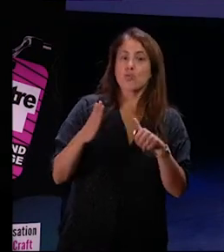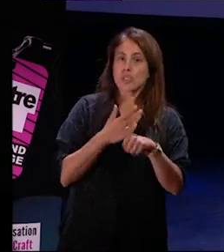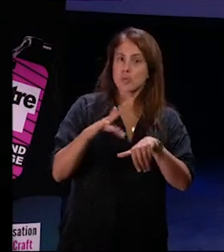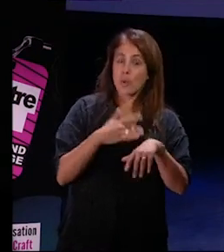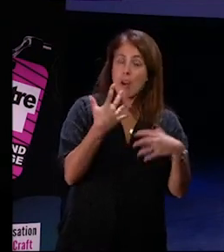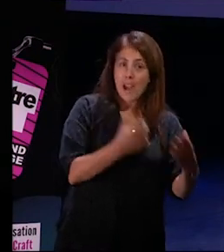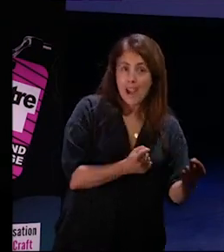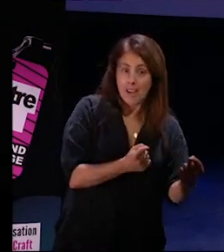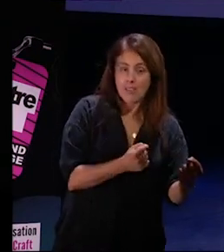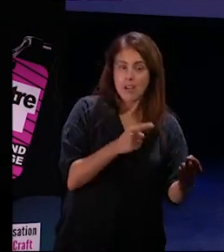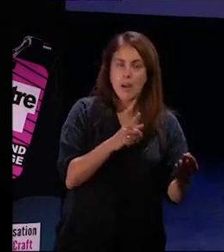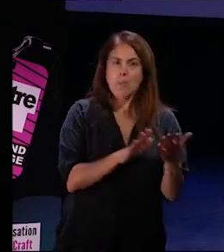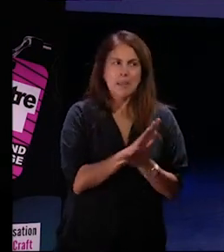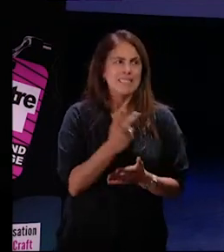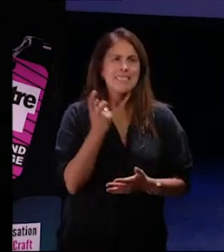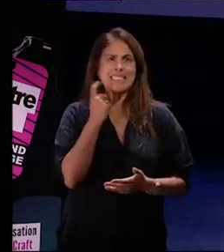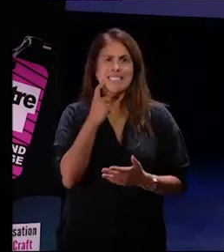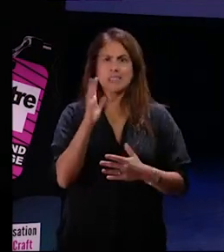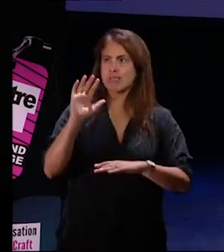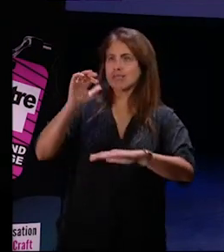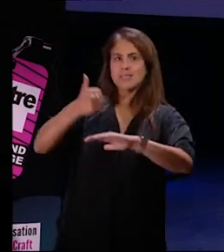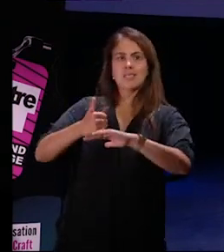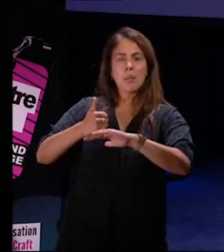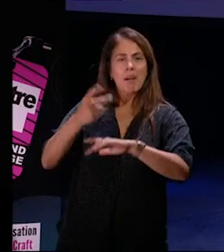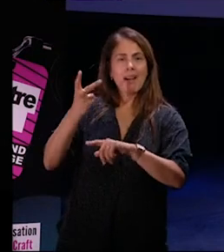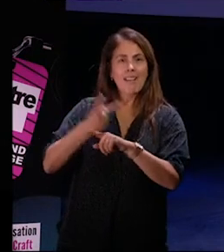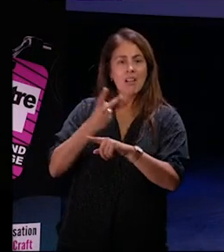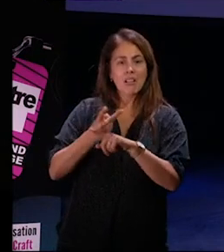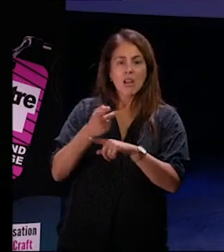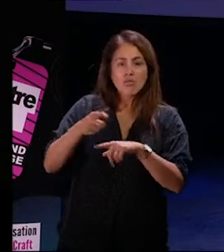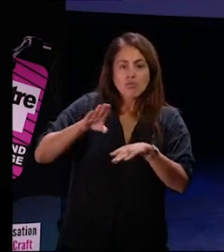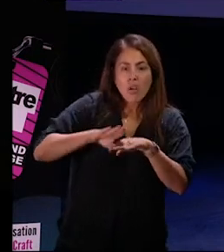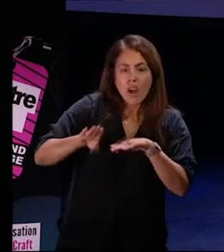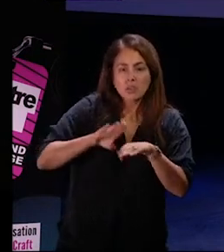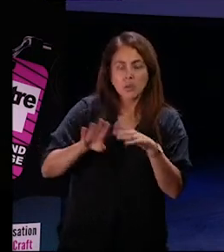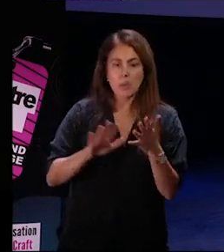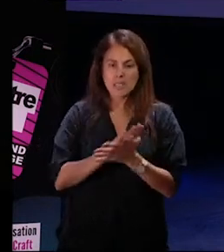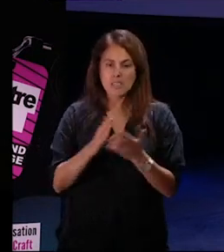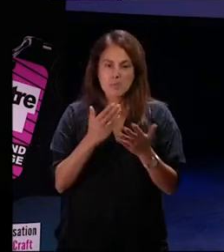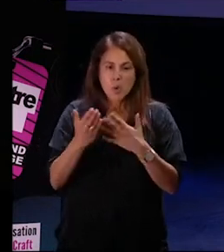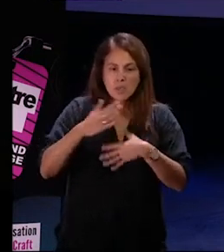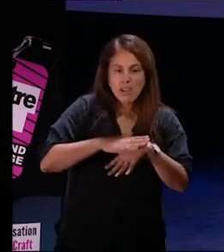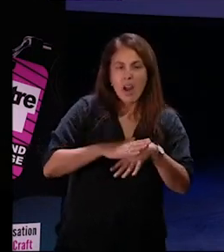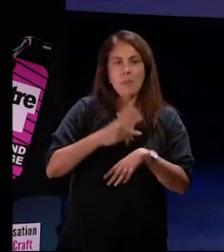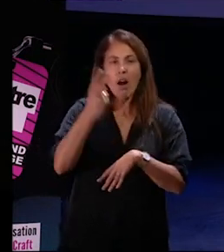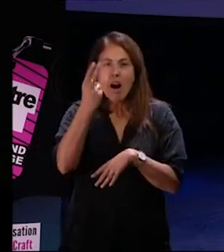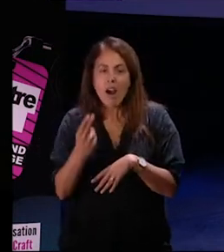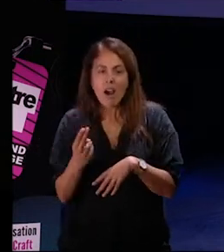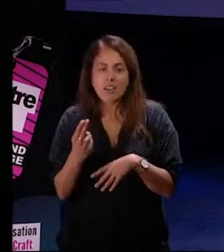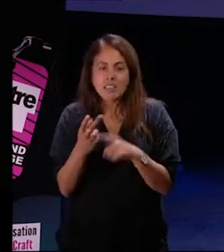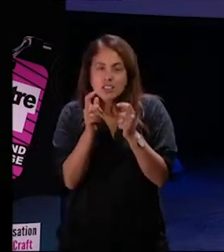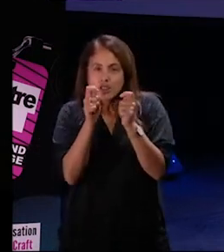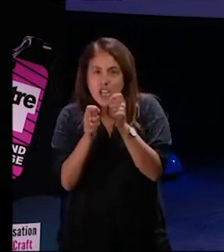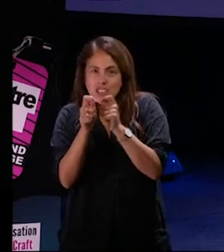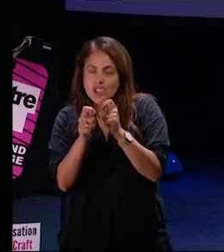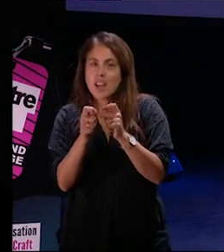existed, it was easy to put it on. But once you got into the rehearsal room, you could say, okay, we spent more time, like say for the art, of changing it to bring it more